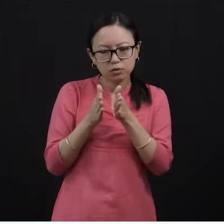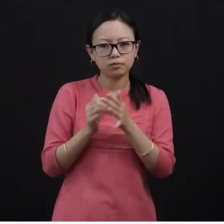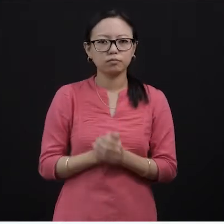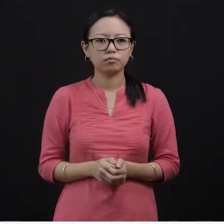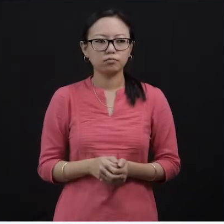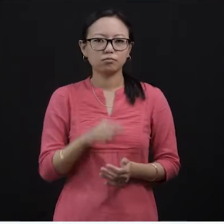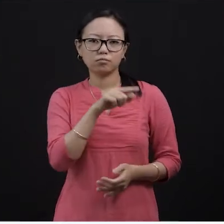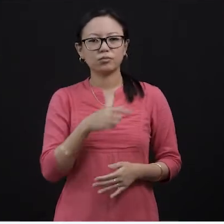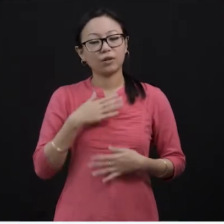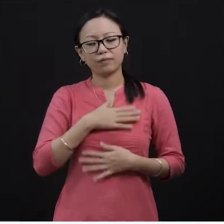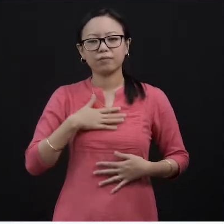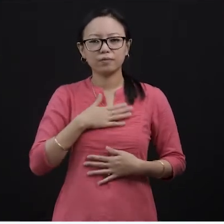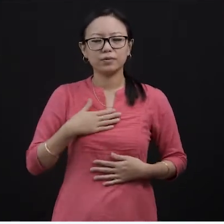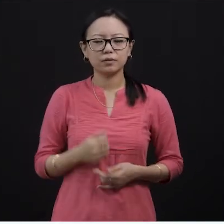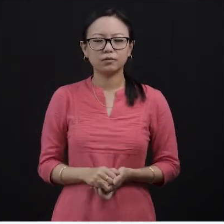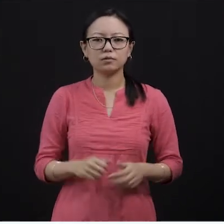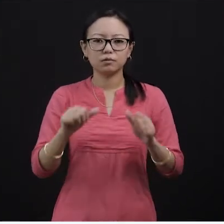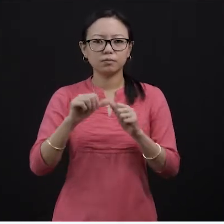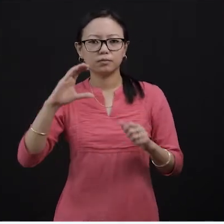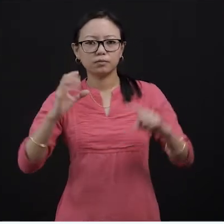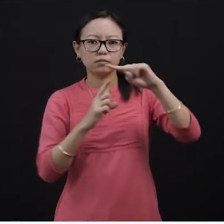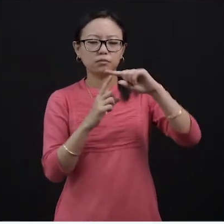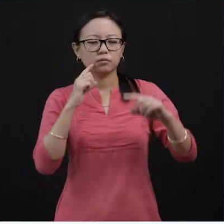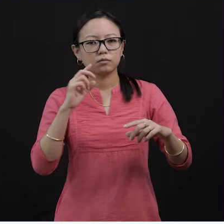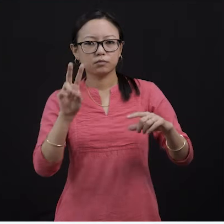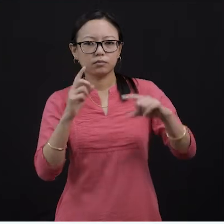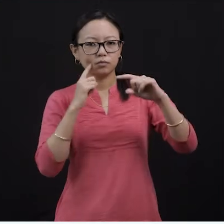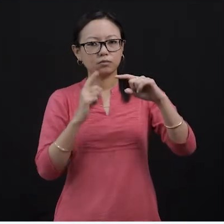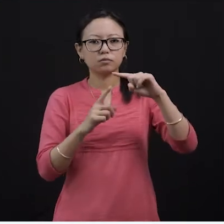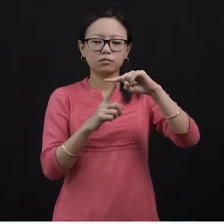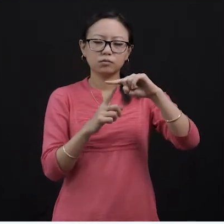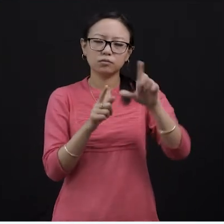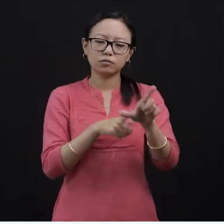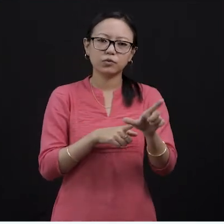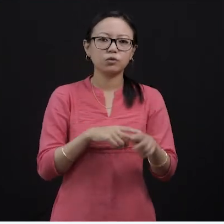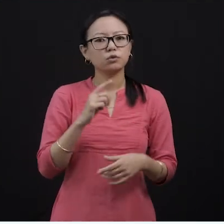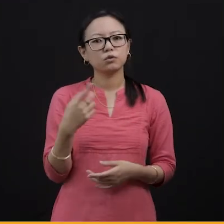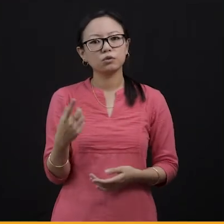try. Okay, and also you will see this activity in your textbook.